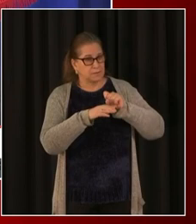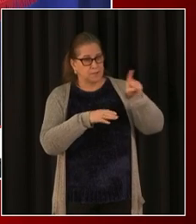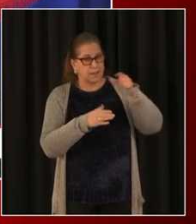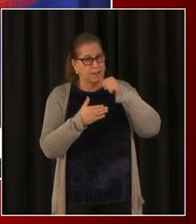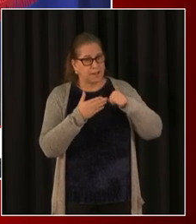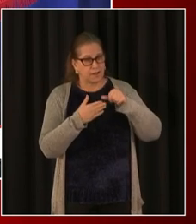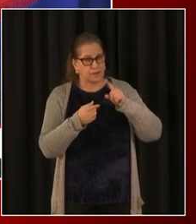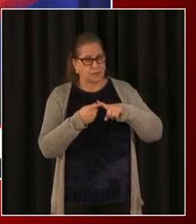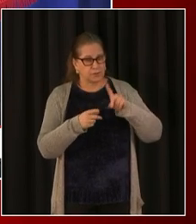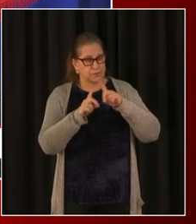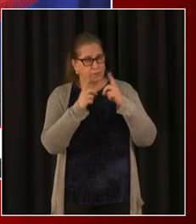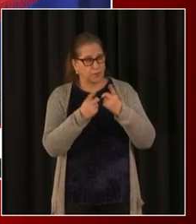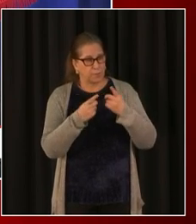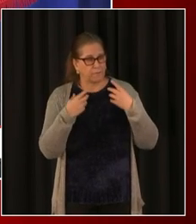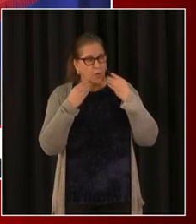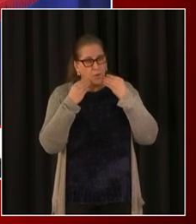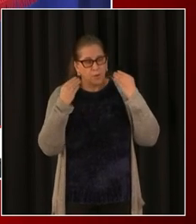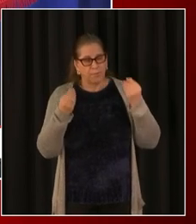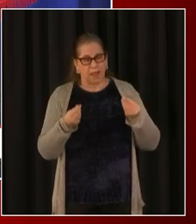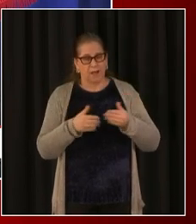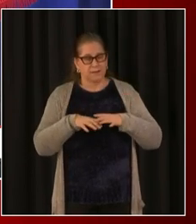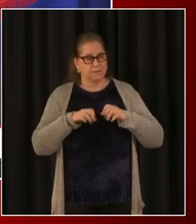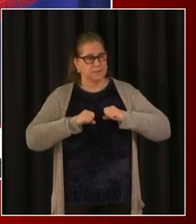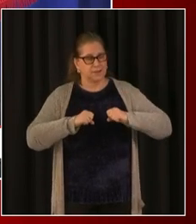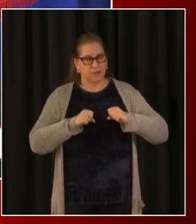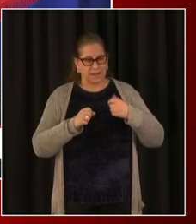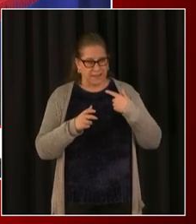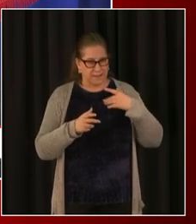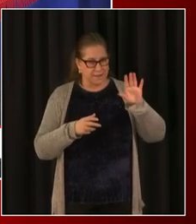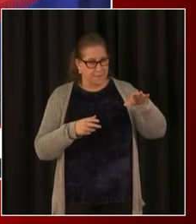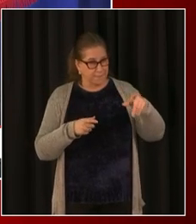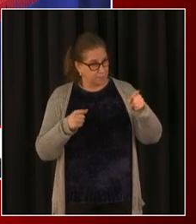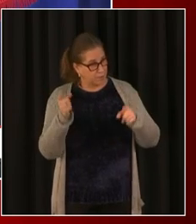all the others because of those things. Are you scared?